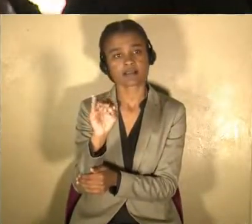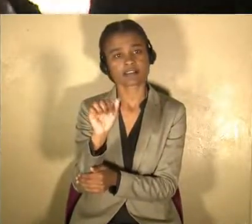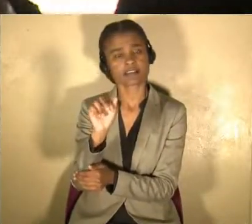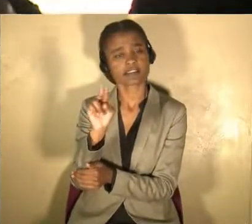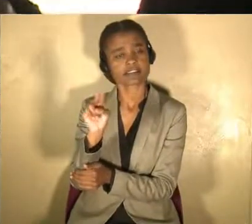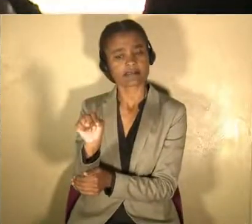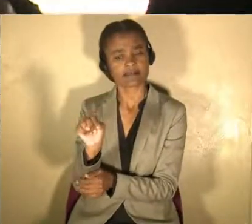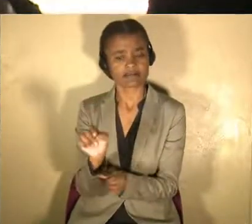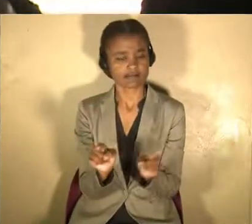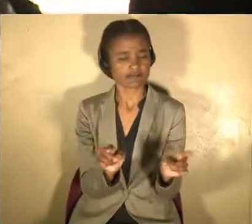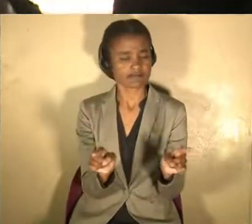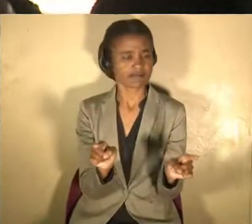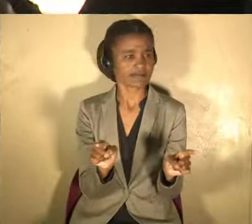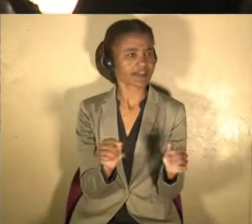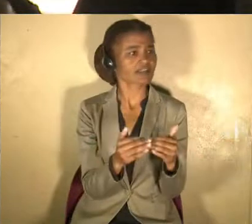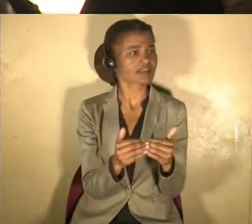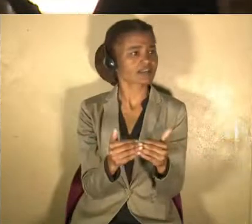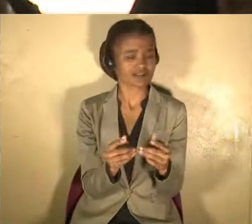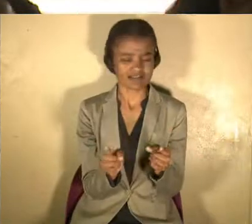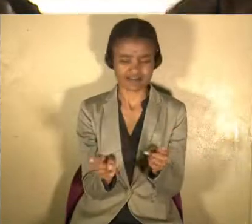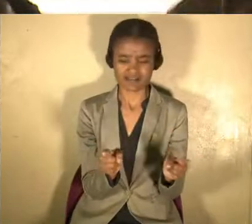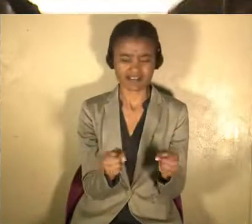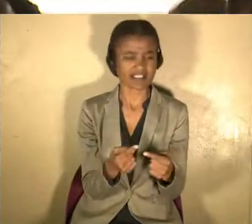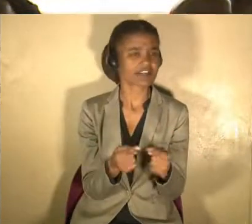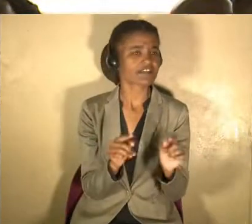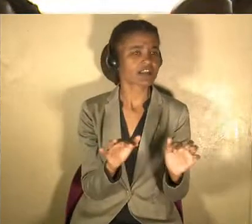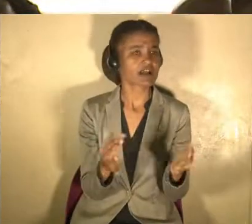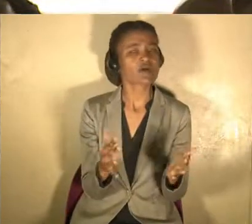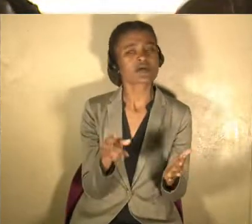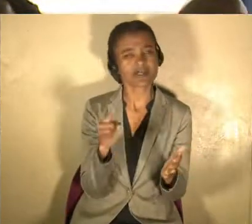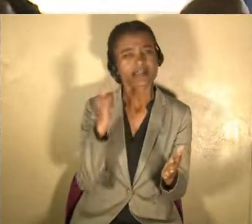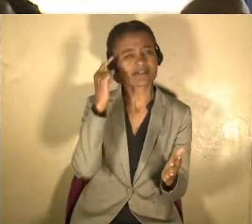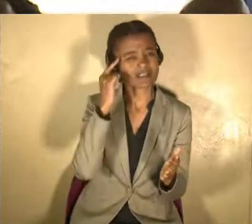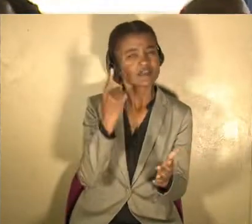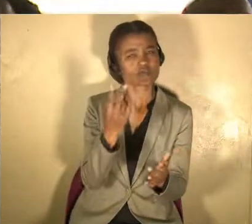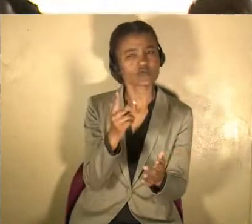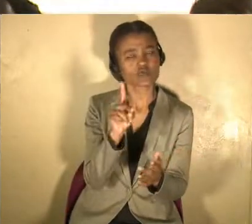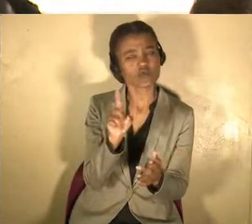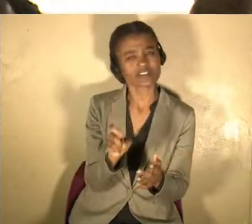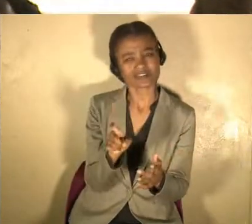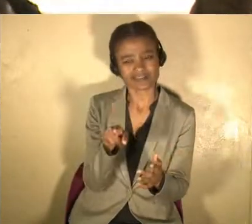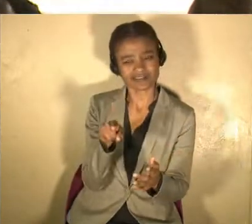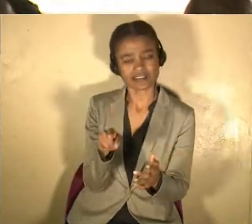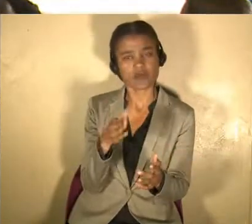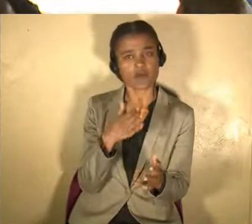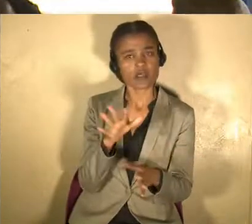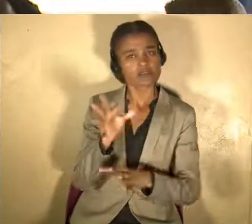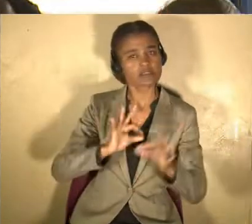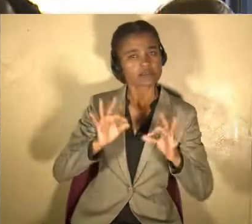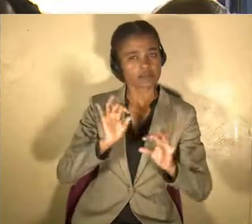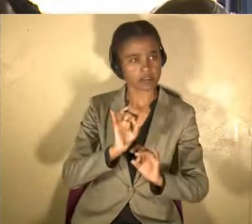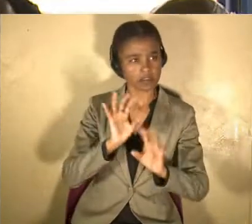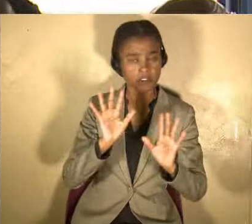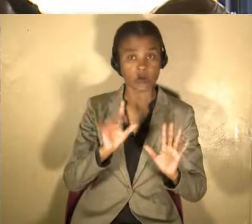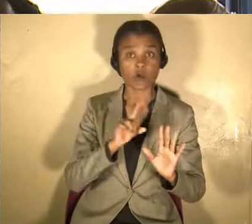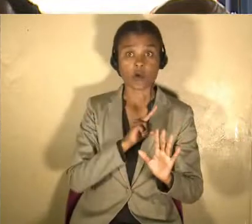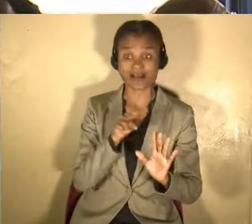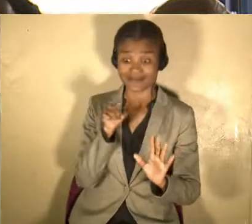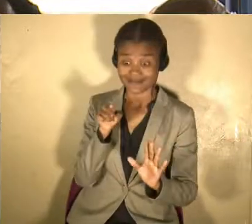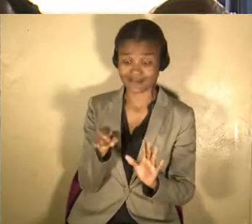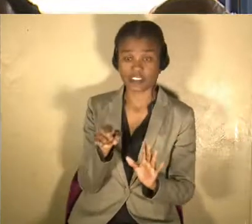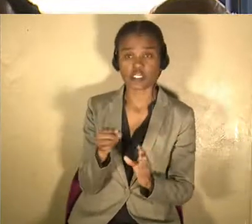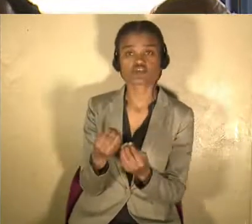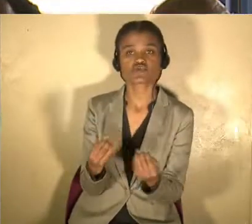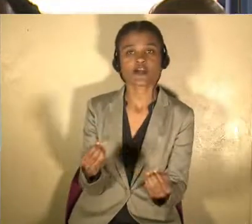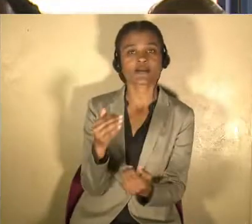participating on this? Yeah, I think those are the 2 questions that I wanted, because if ever want to address the issue of child protection system, it's